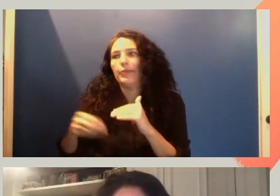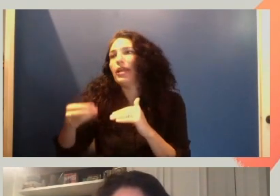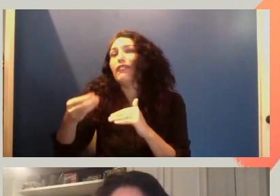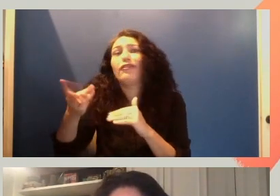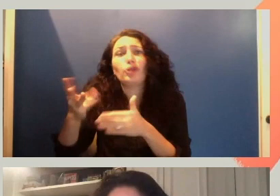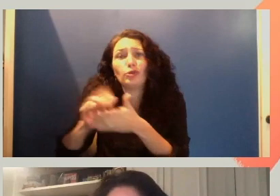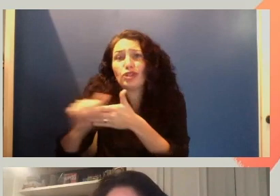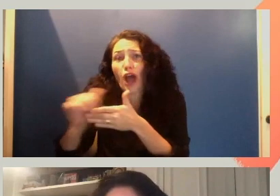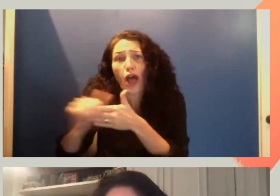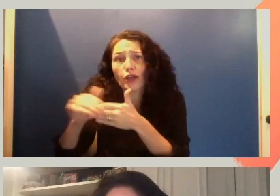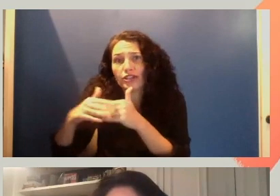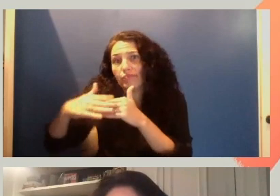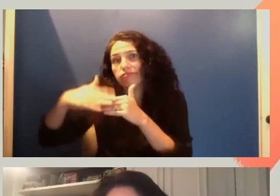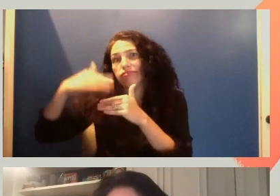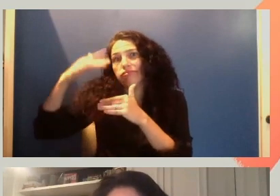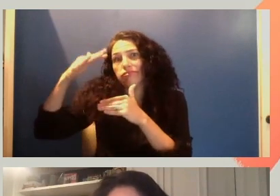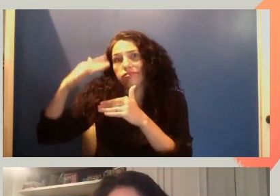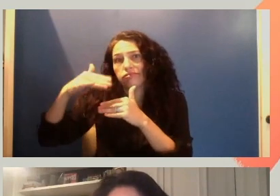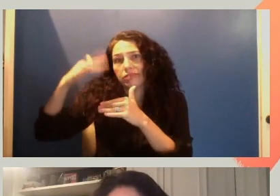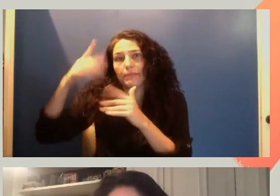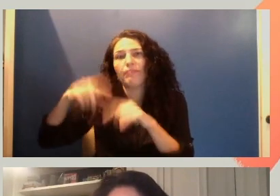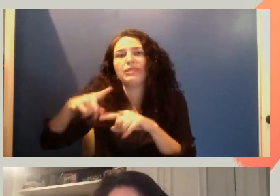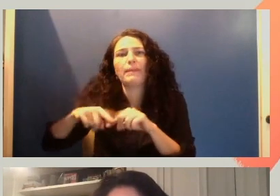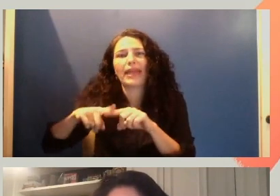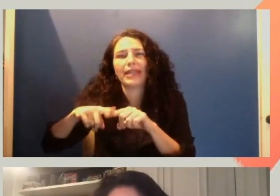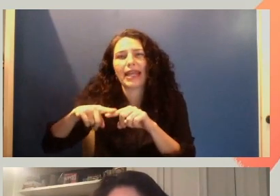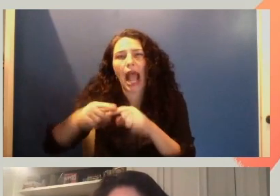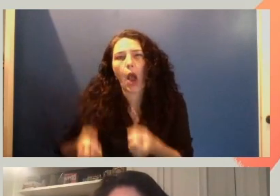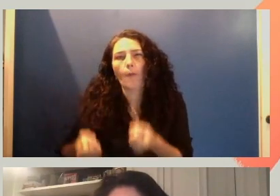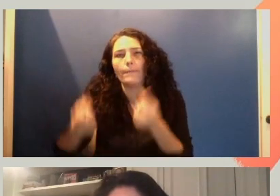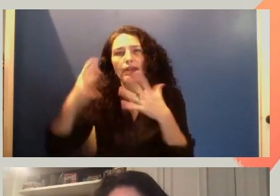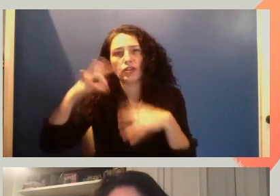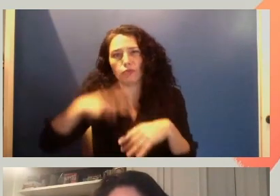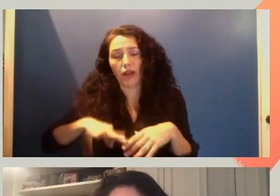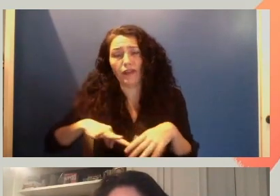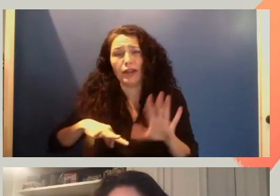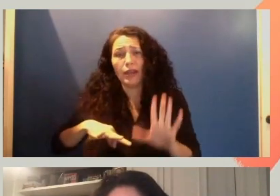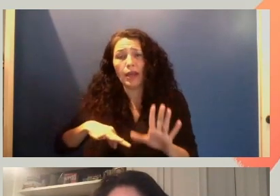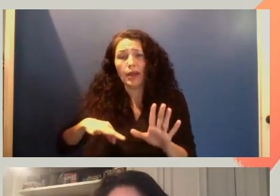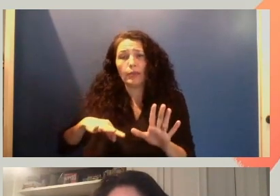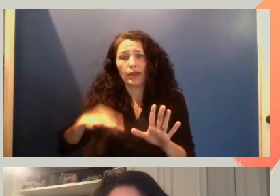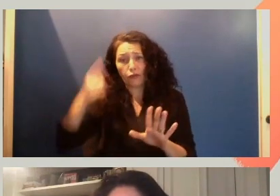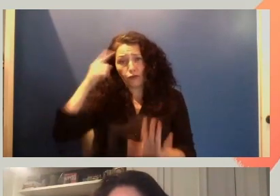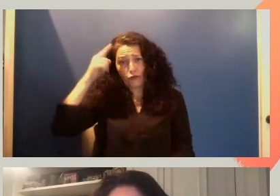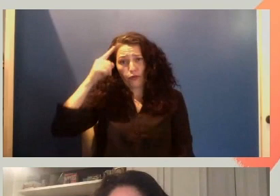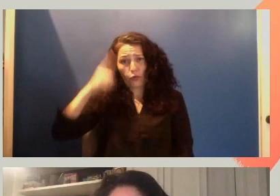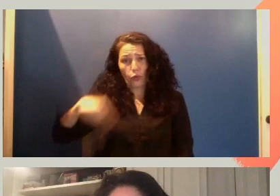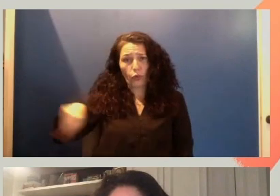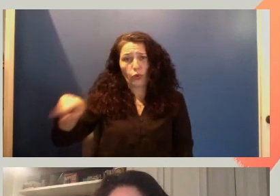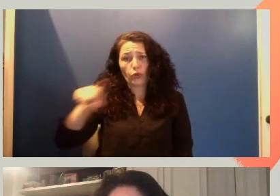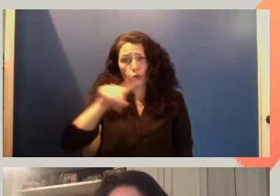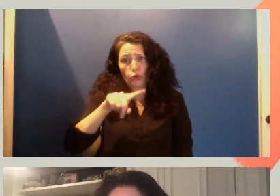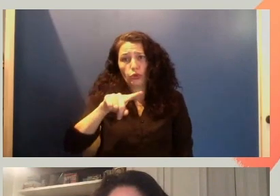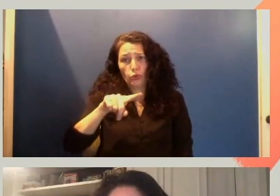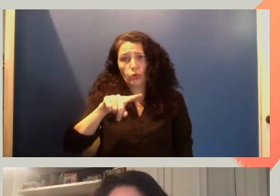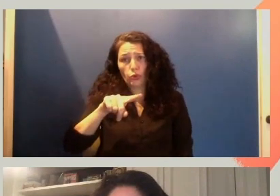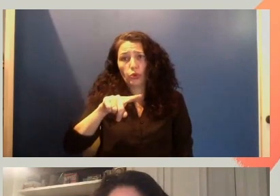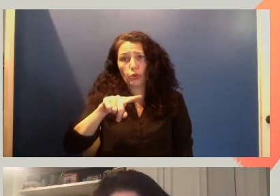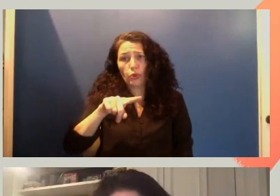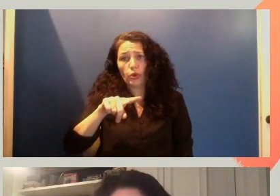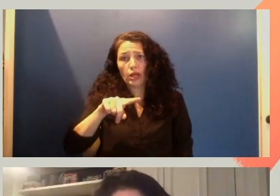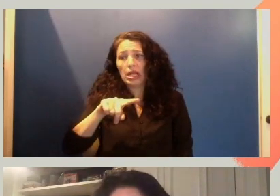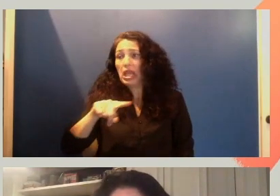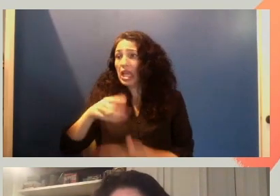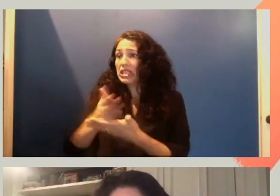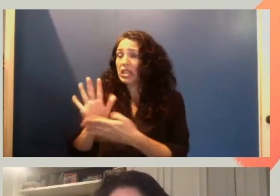and way up to the big sales that we're seeing. So for you, even films that appear wildly successful